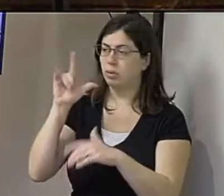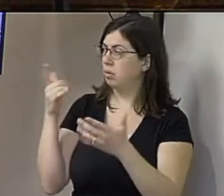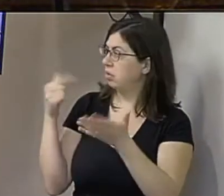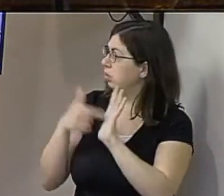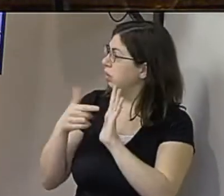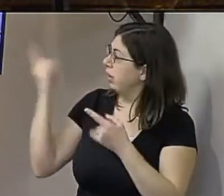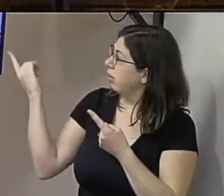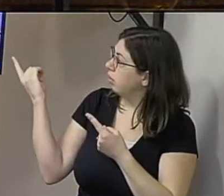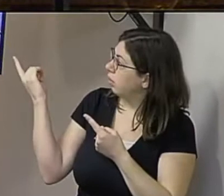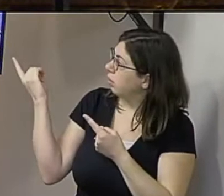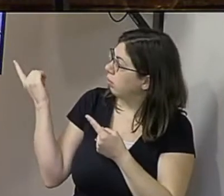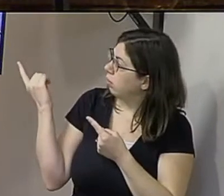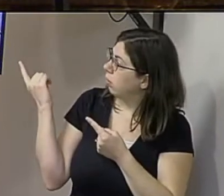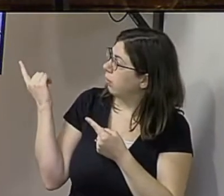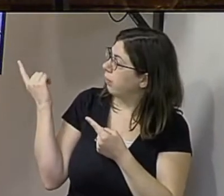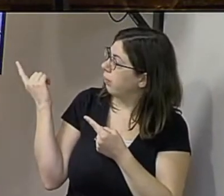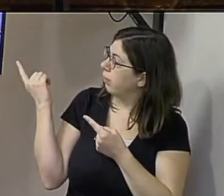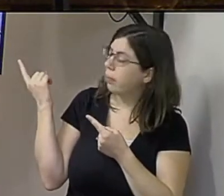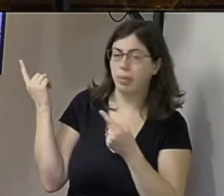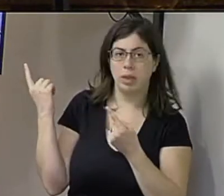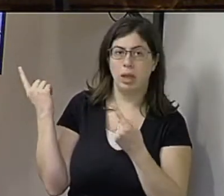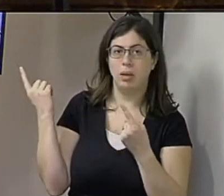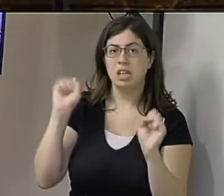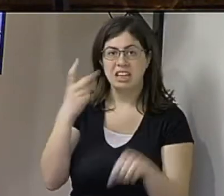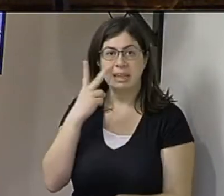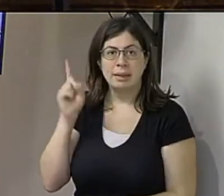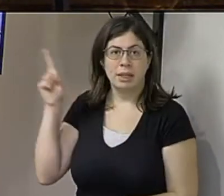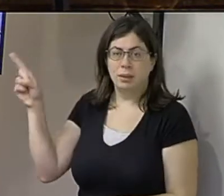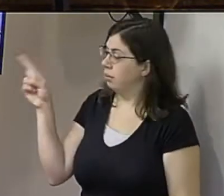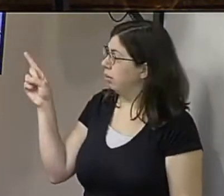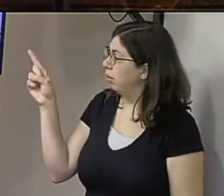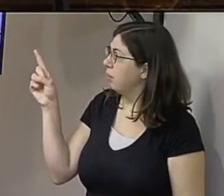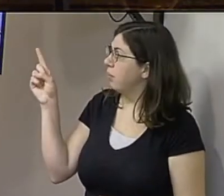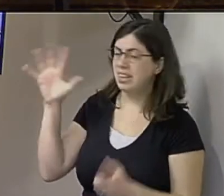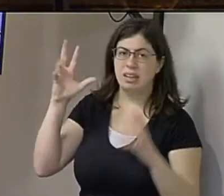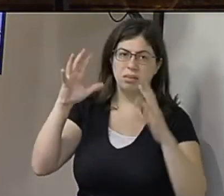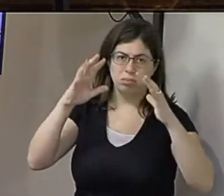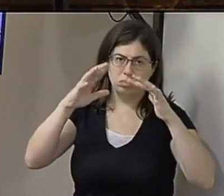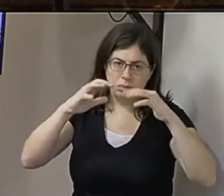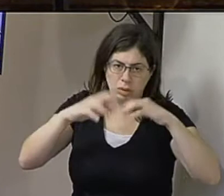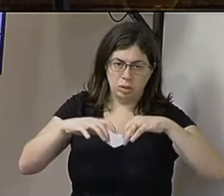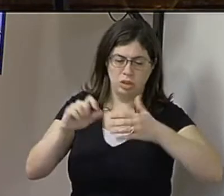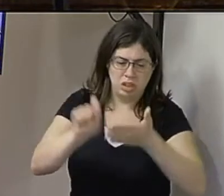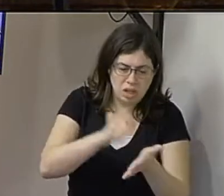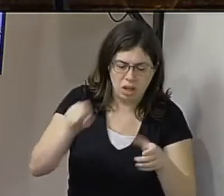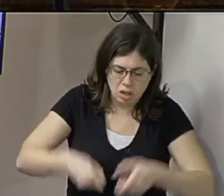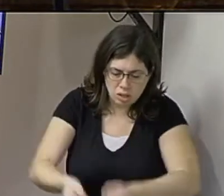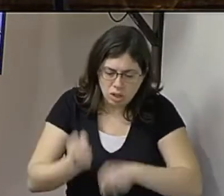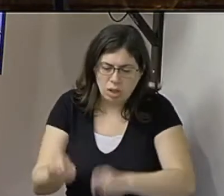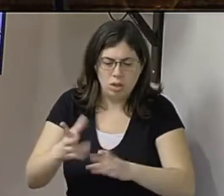of a similar view of it. And so you can even see from these, again, this is all kind of torn down and has been excavated, but this